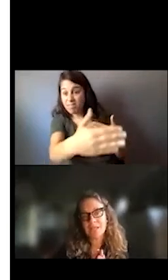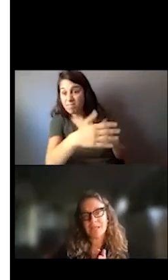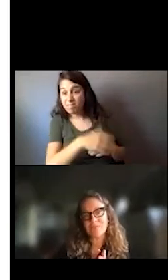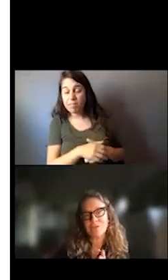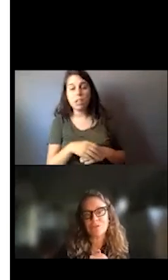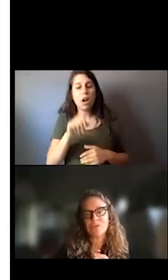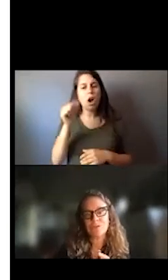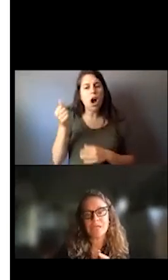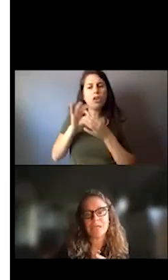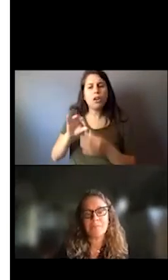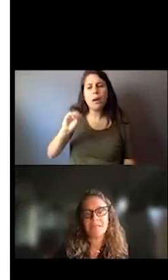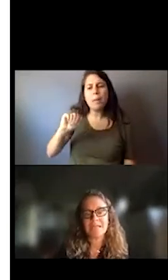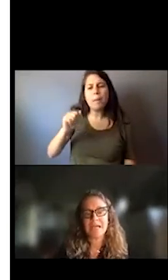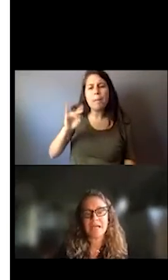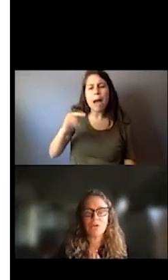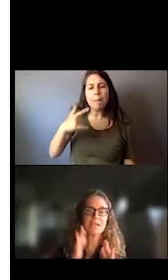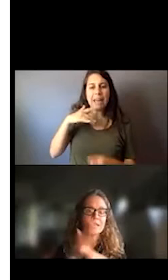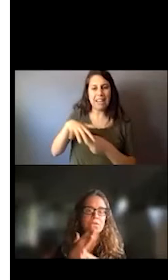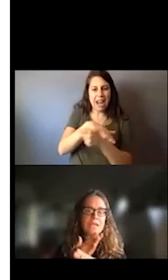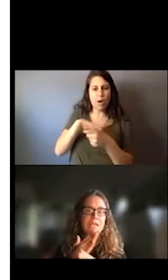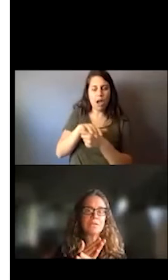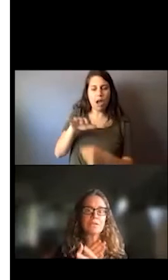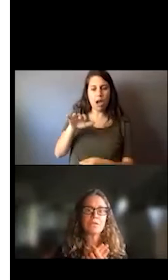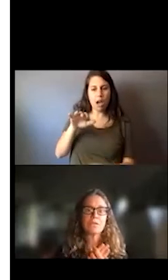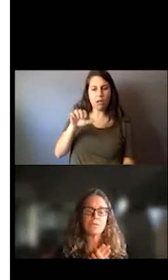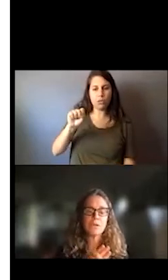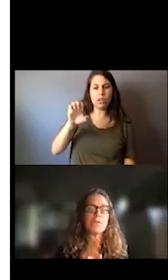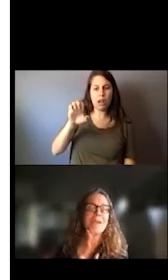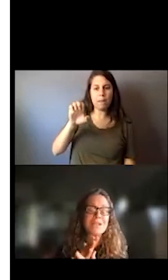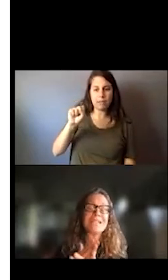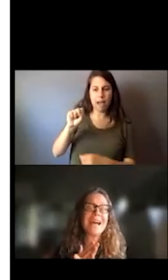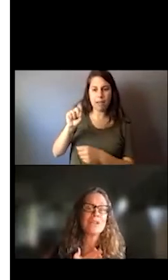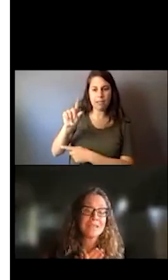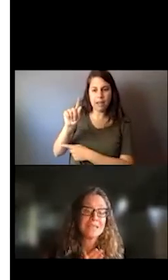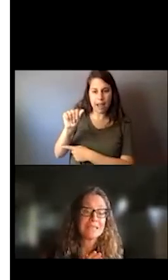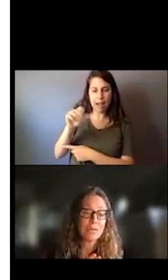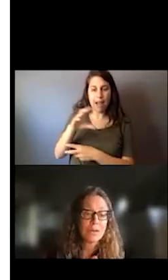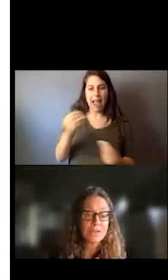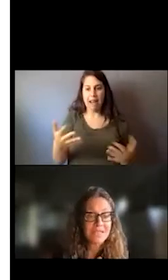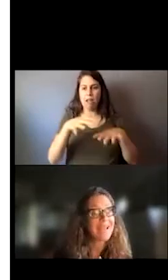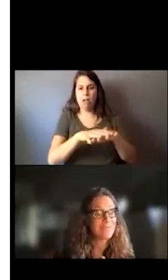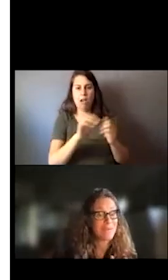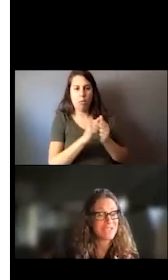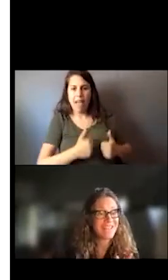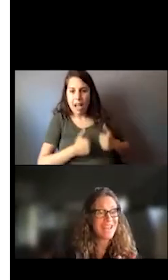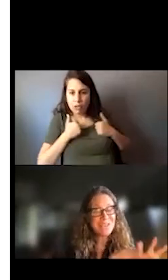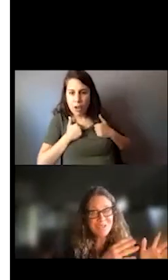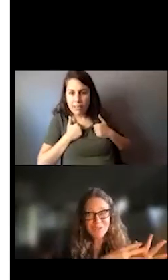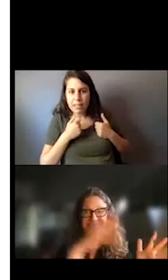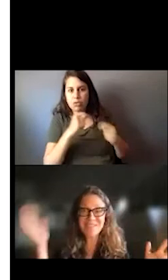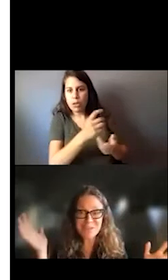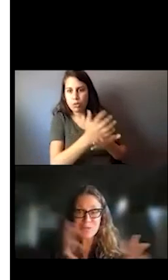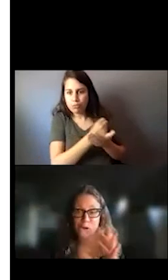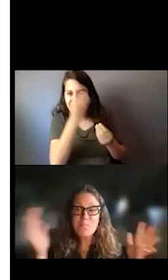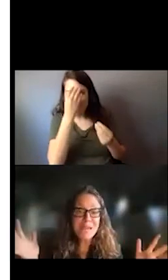mapping area level socioeconomic data and crossing those data with patients' addresses in order to get information.